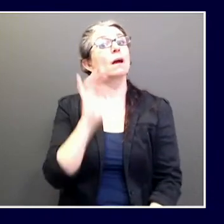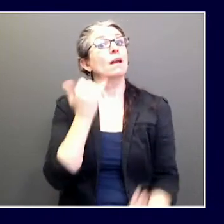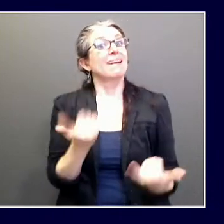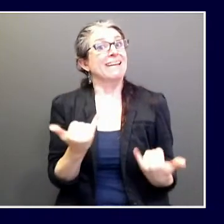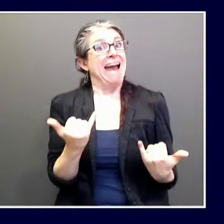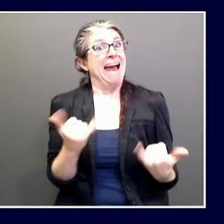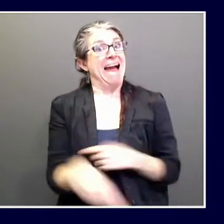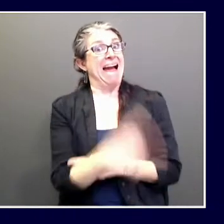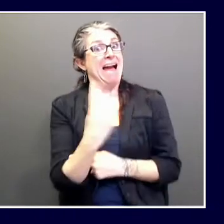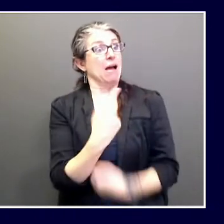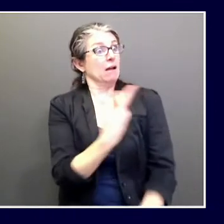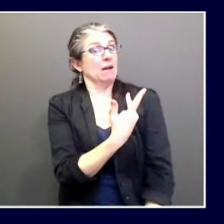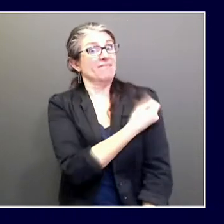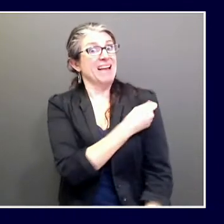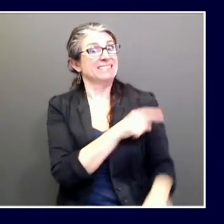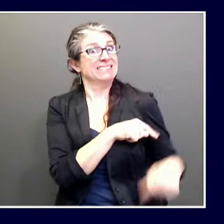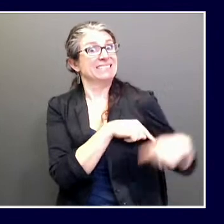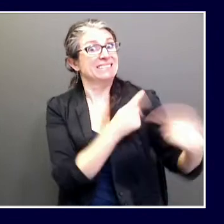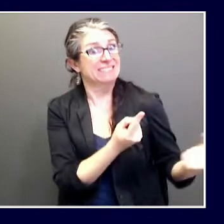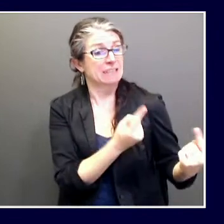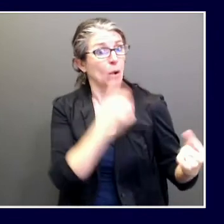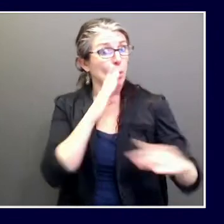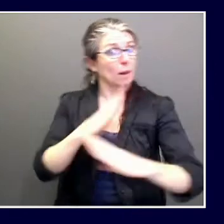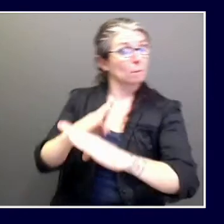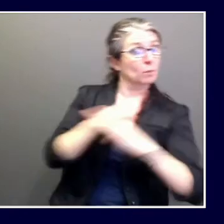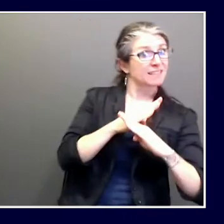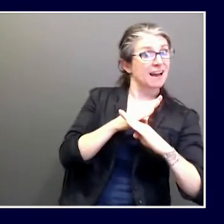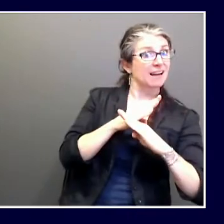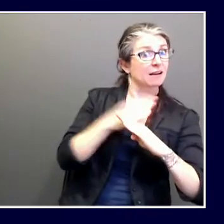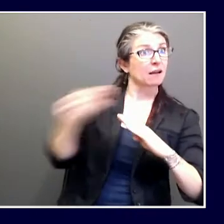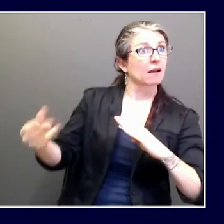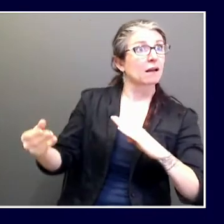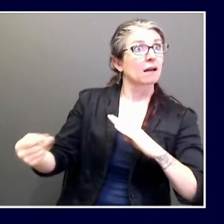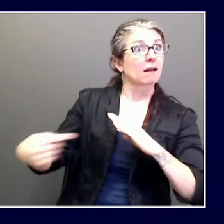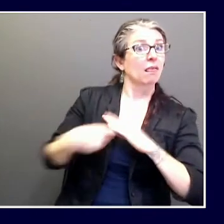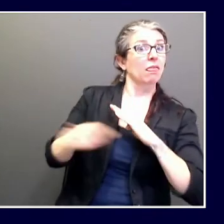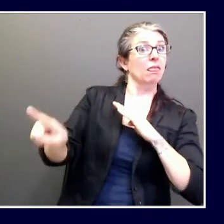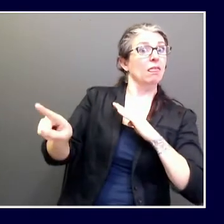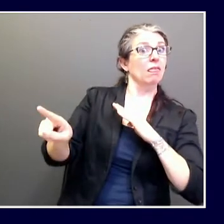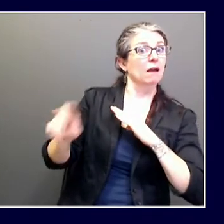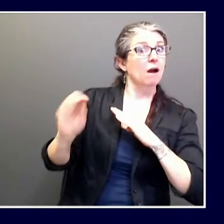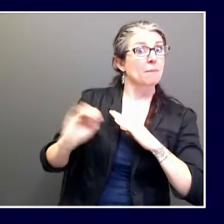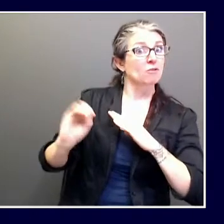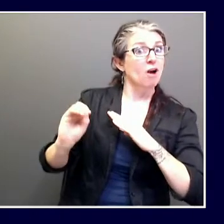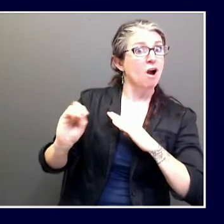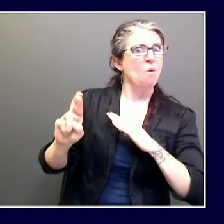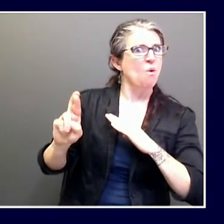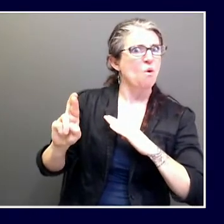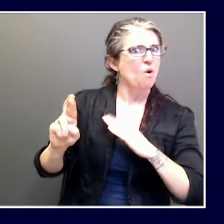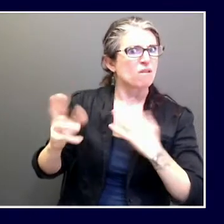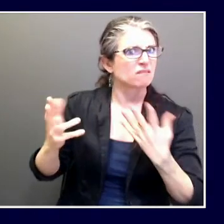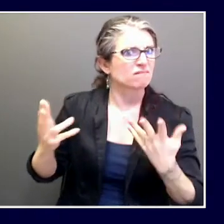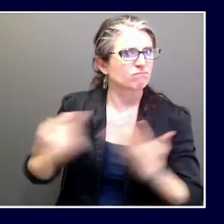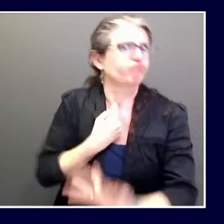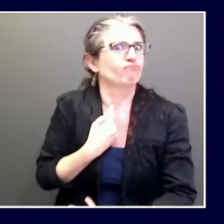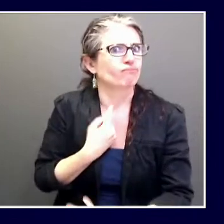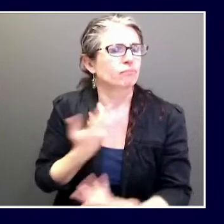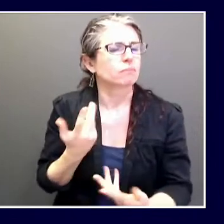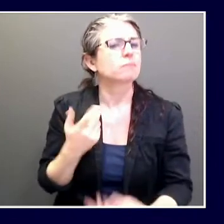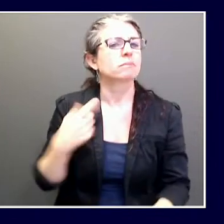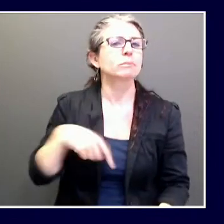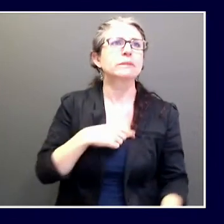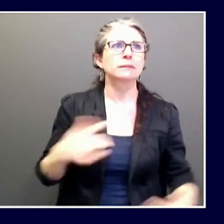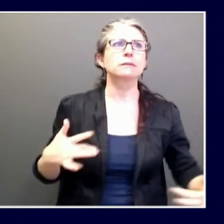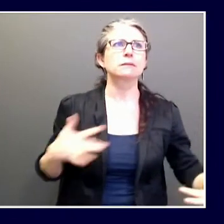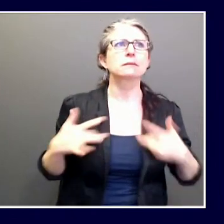Omicron. This is arguably everybody's top concern. Whether Omicron will be able to sidestep some of